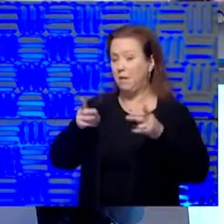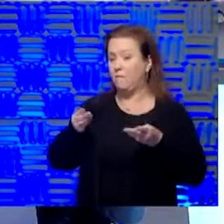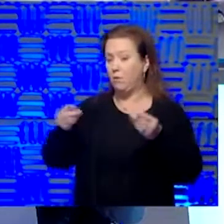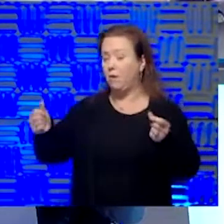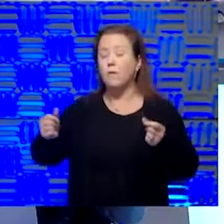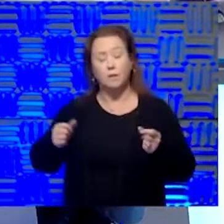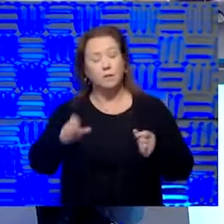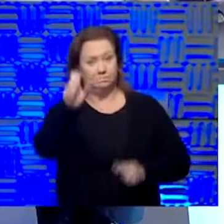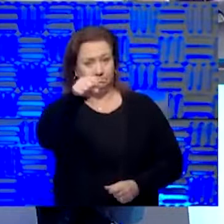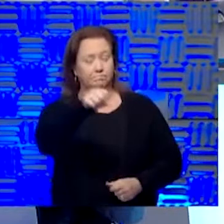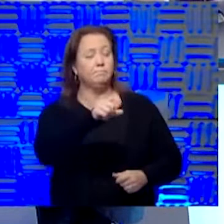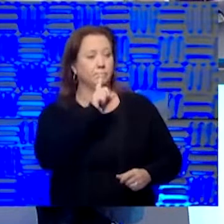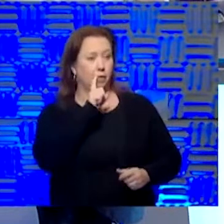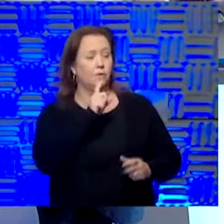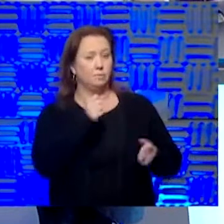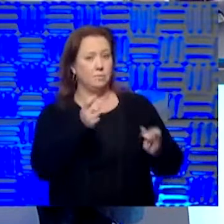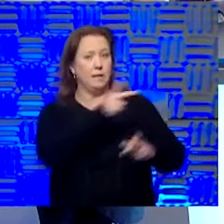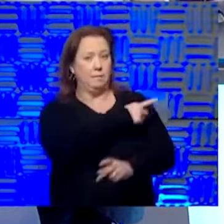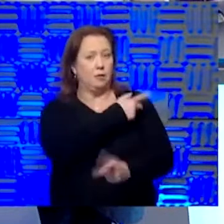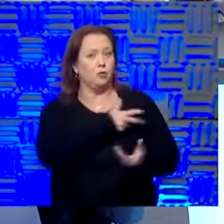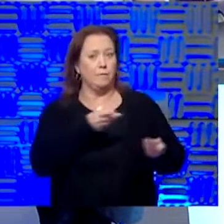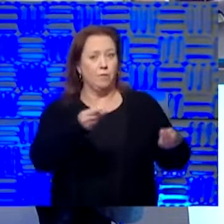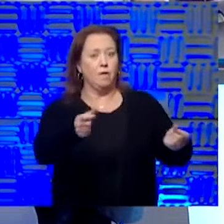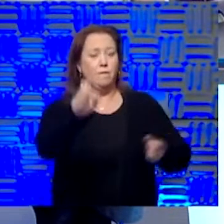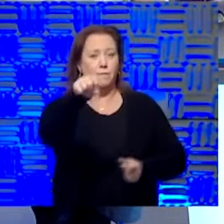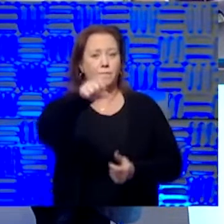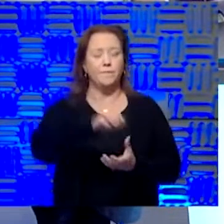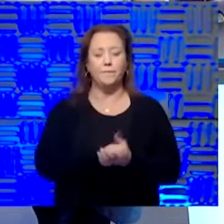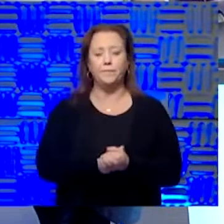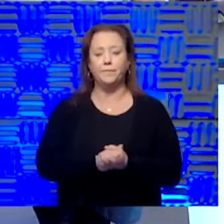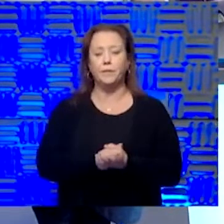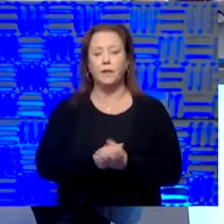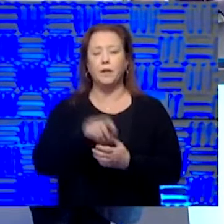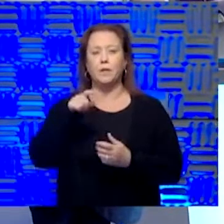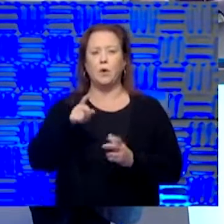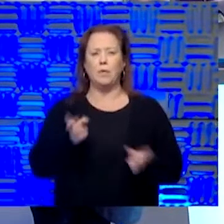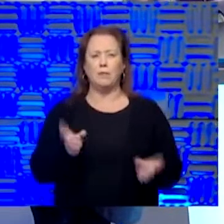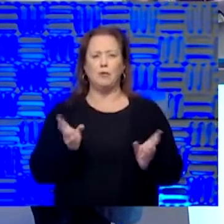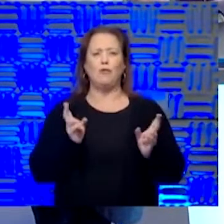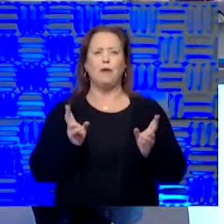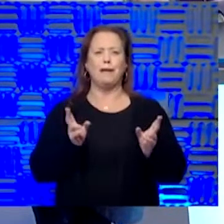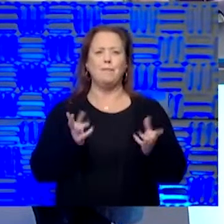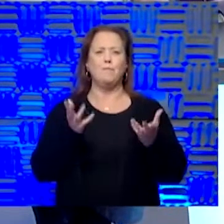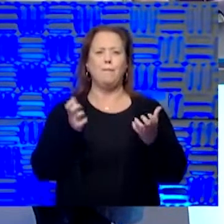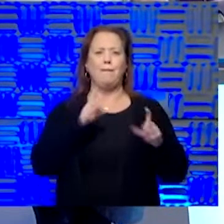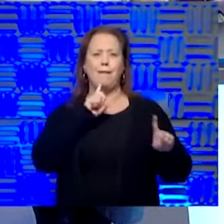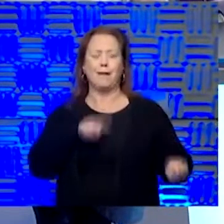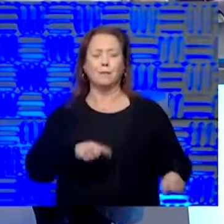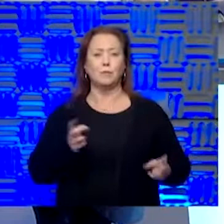Right. Yeah. There are a fair number of patients. So, in this rush to judgment,